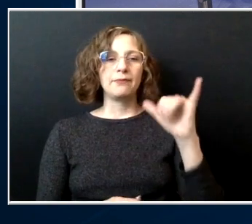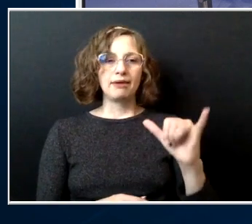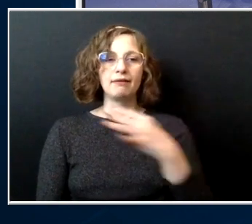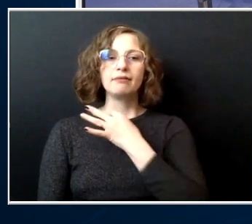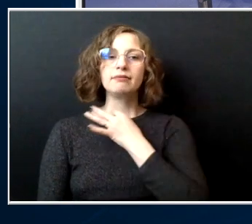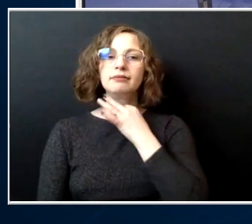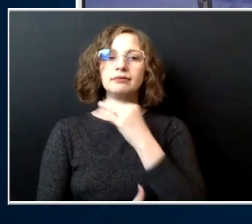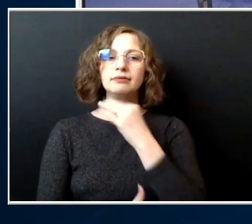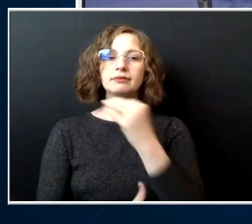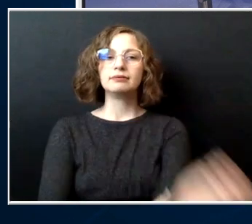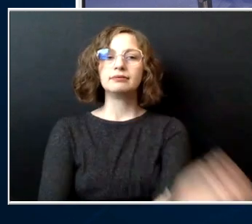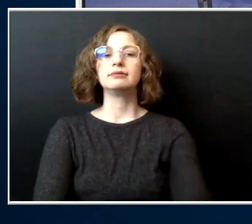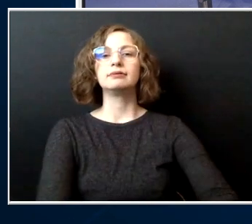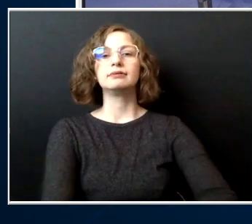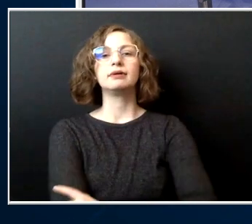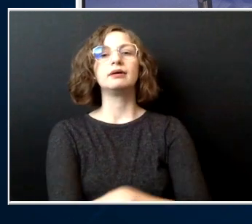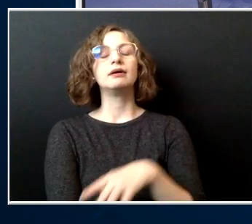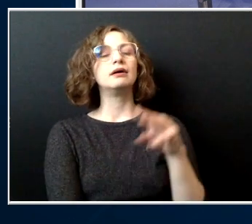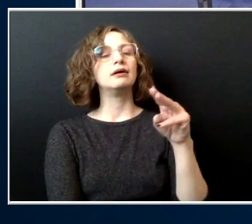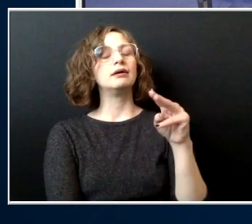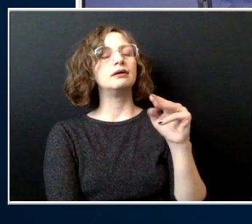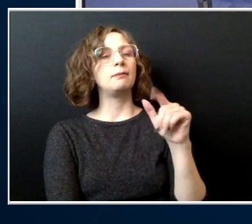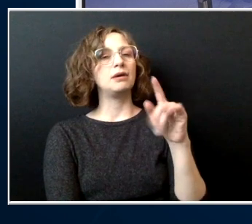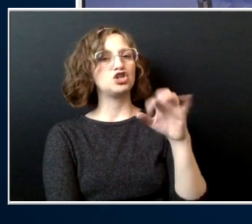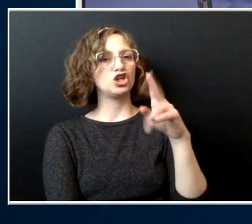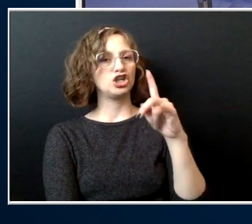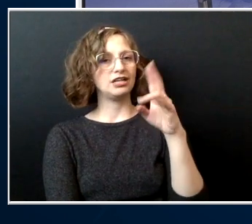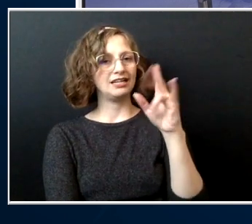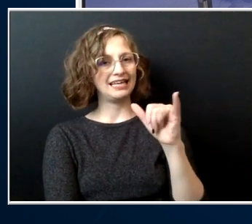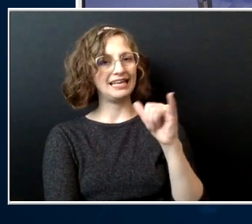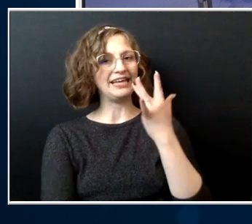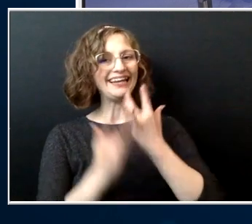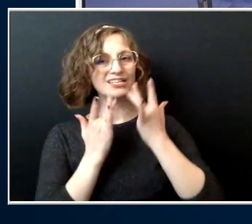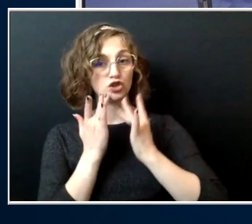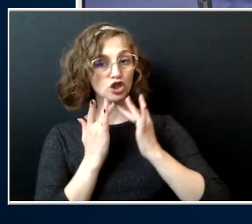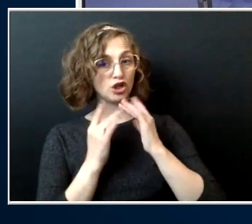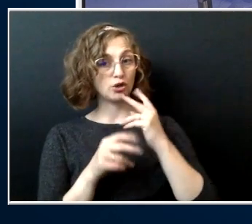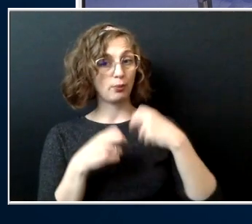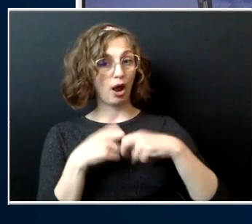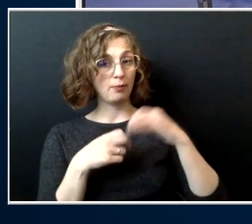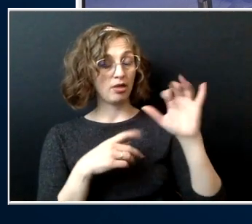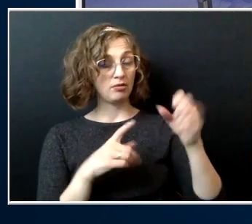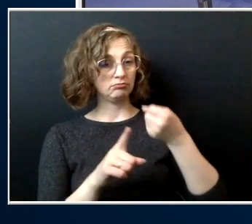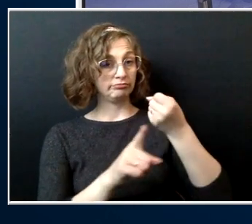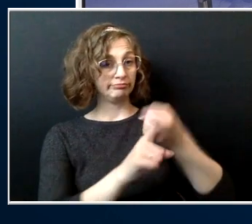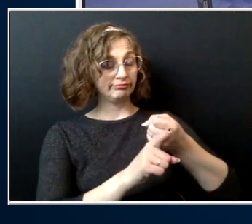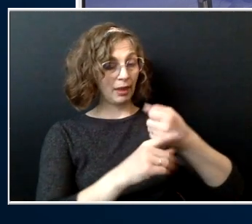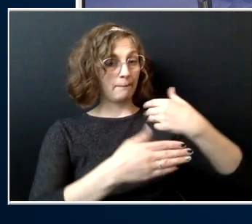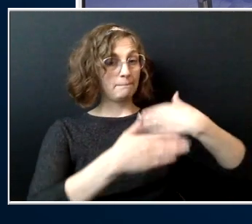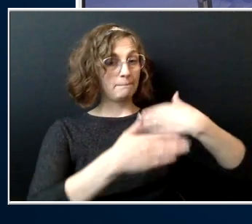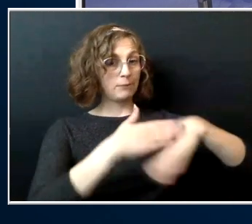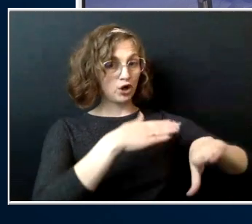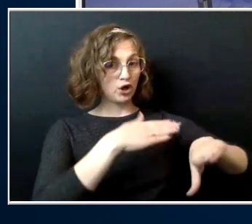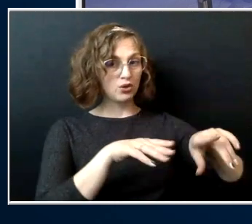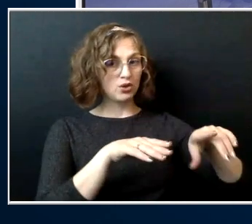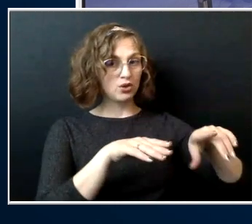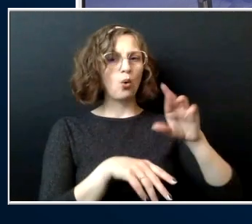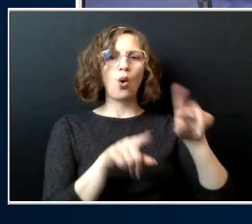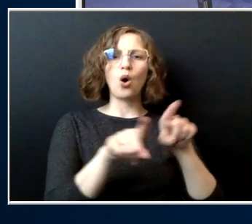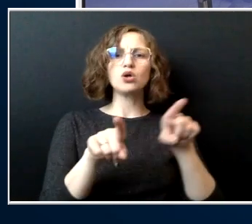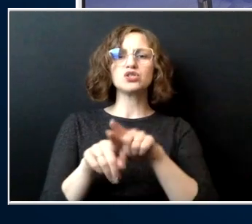maternity desert problem mostly affect births, or does this also hit hard on care leading up to and after the